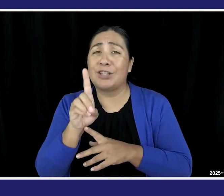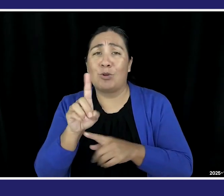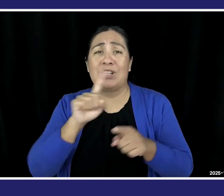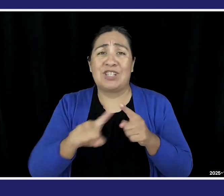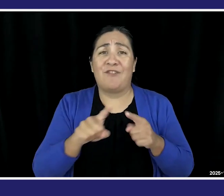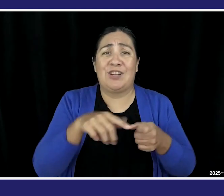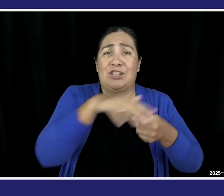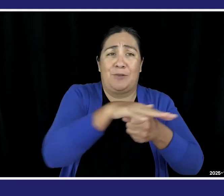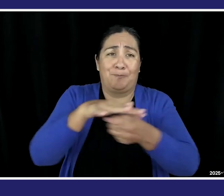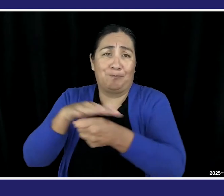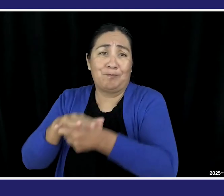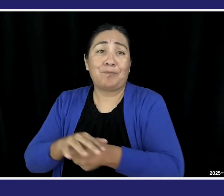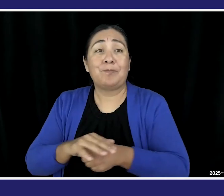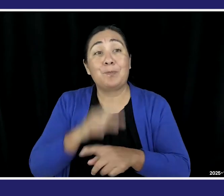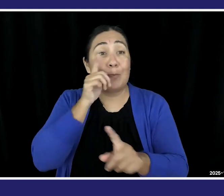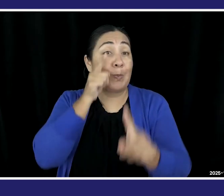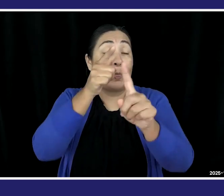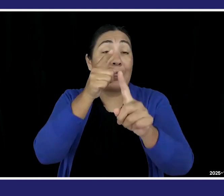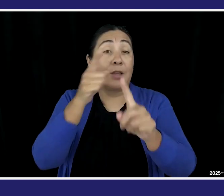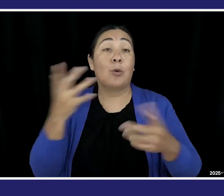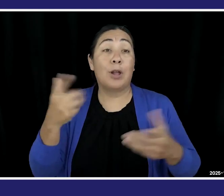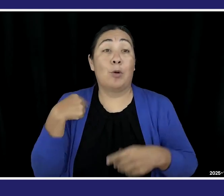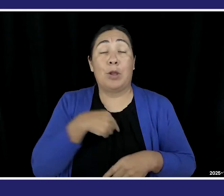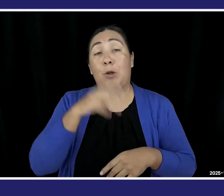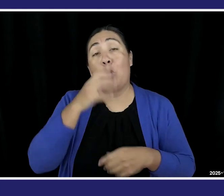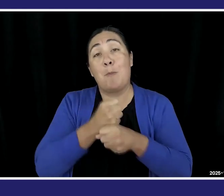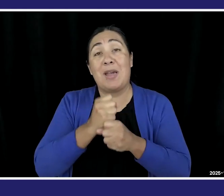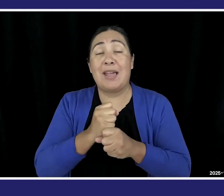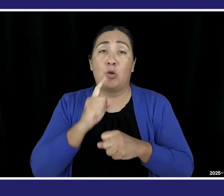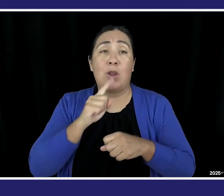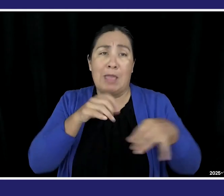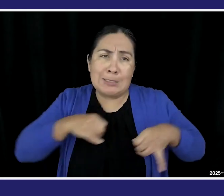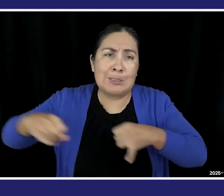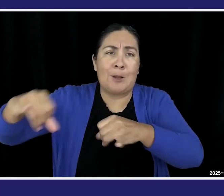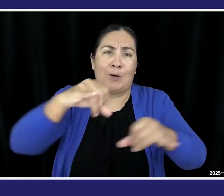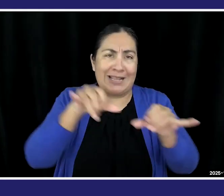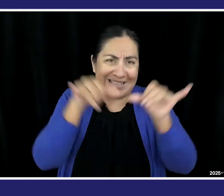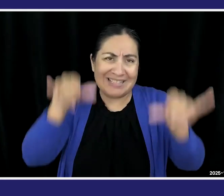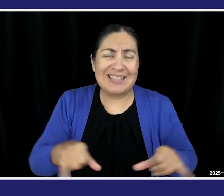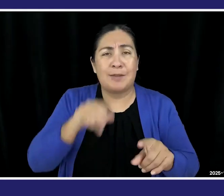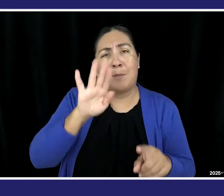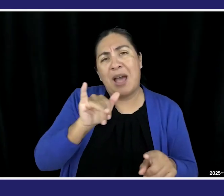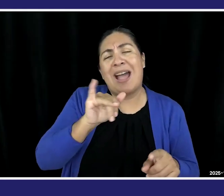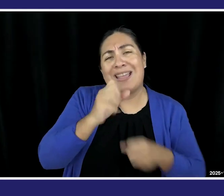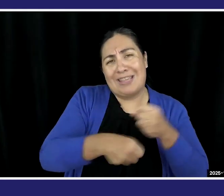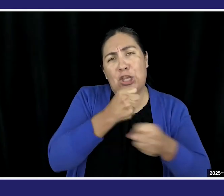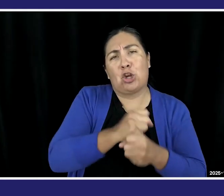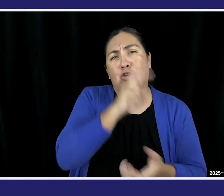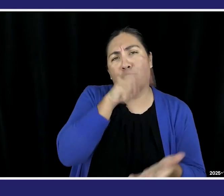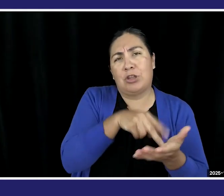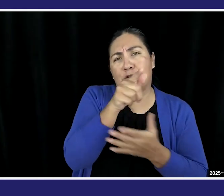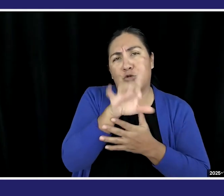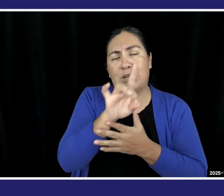a synchronized system by 28 and 29, that all of this effort really be integrated into the LHJ CHA and